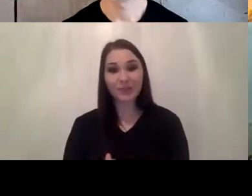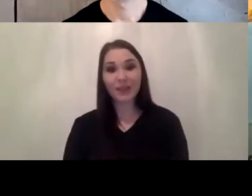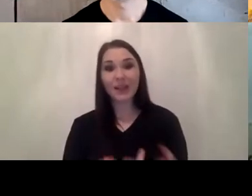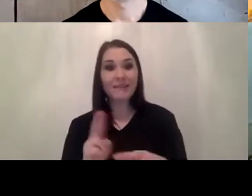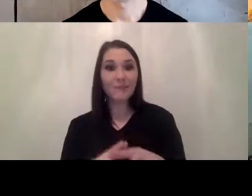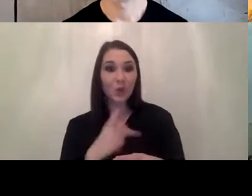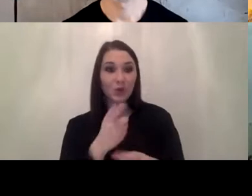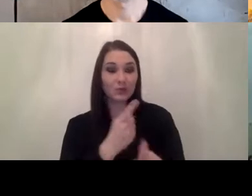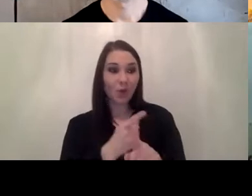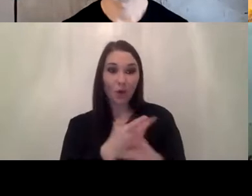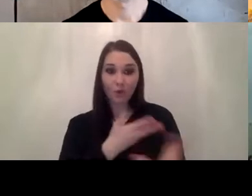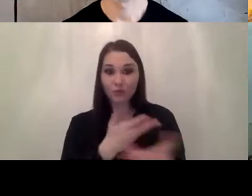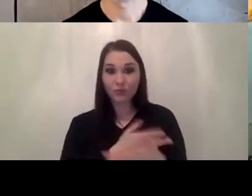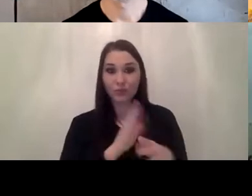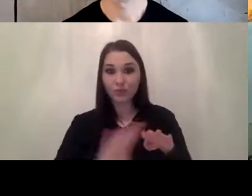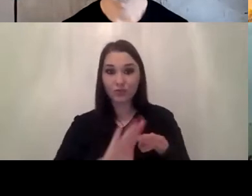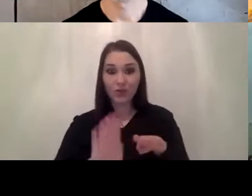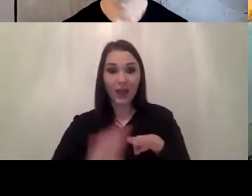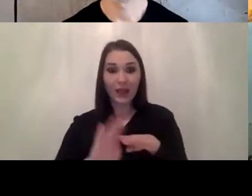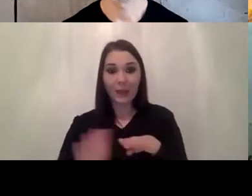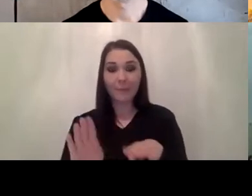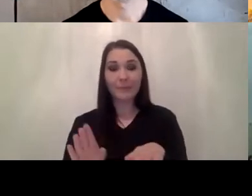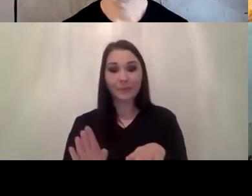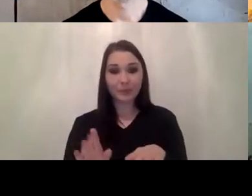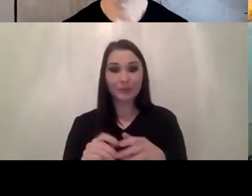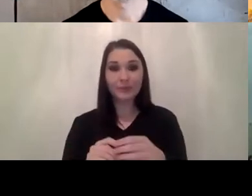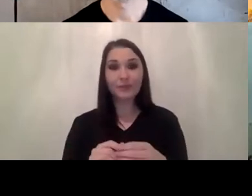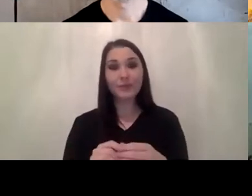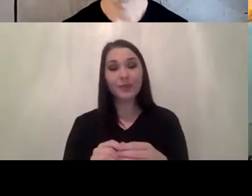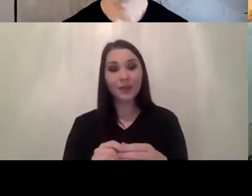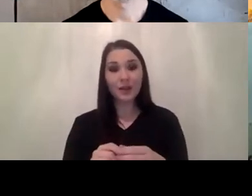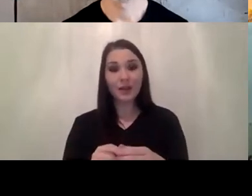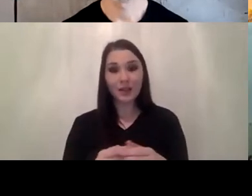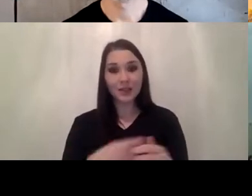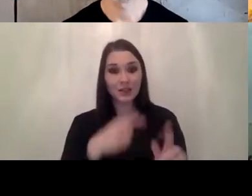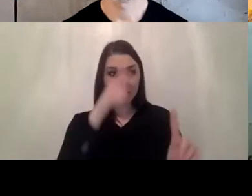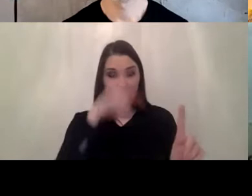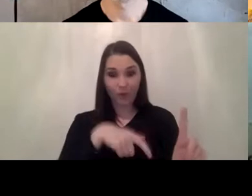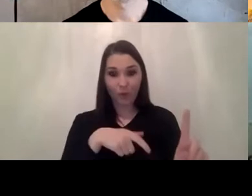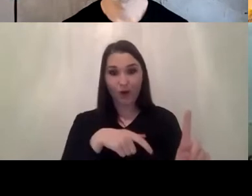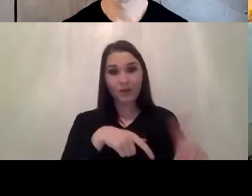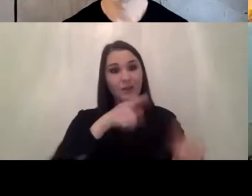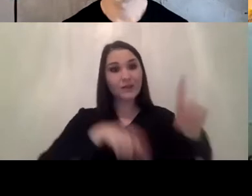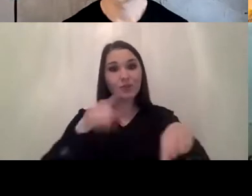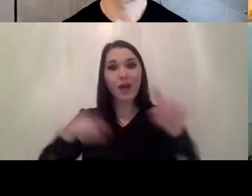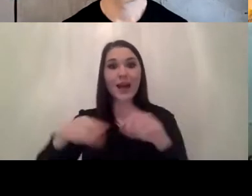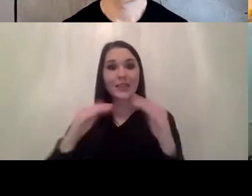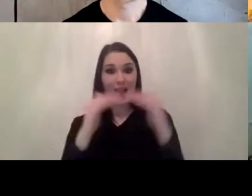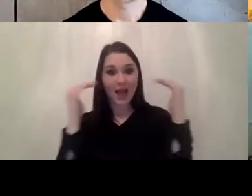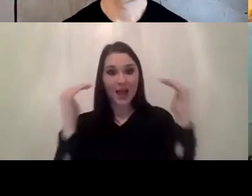who's had some training, we've supported those people with training, and it's someone who of a variety of levels across the